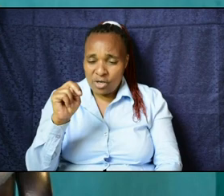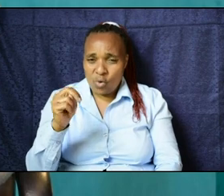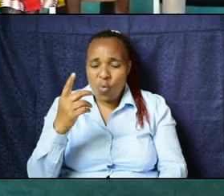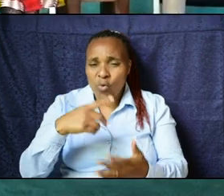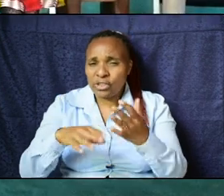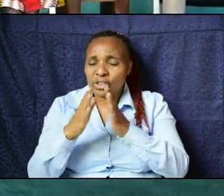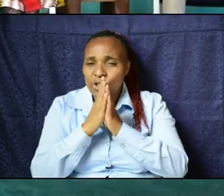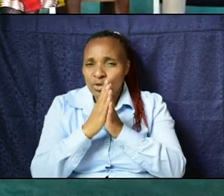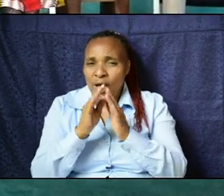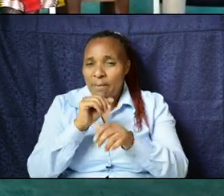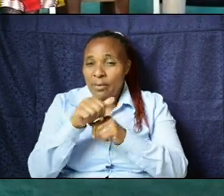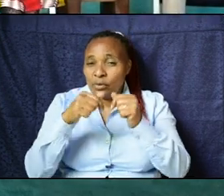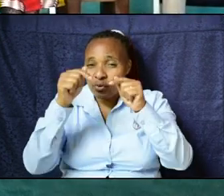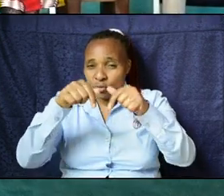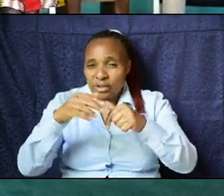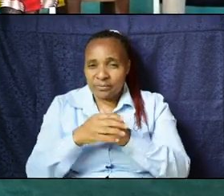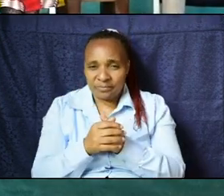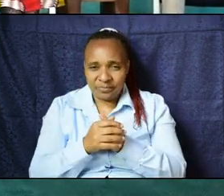about today?